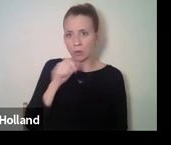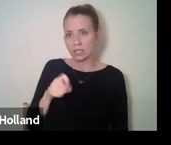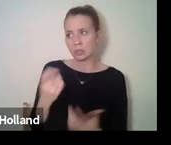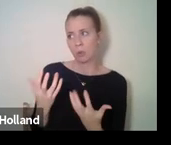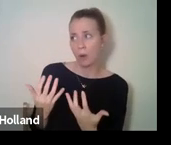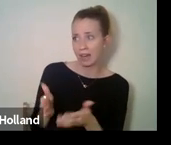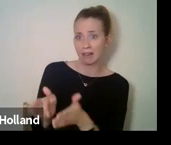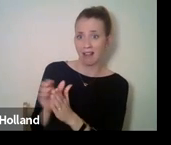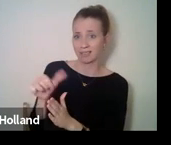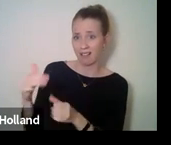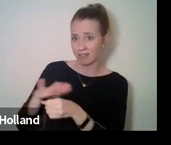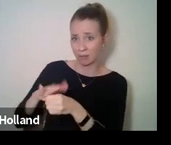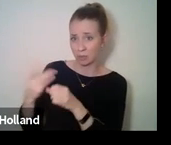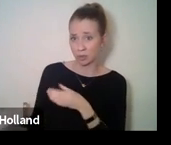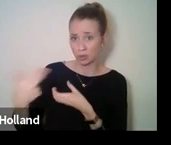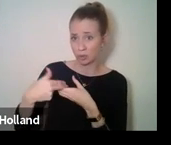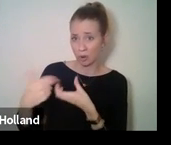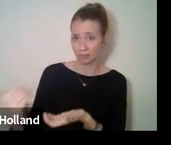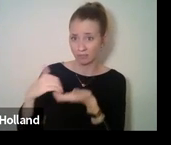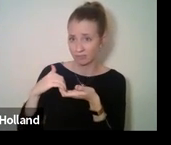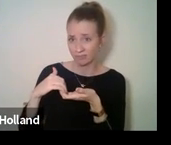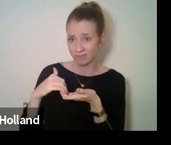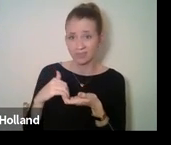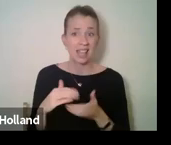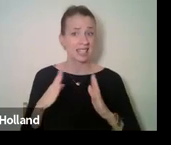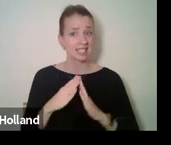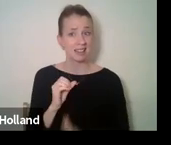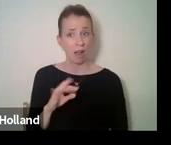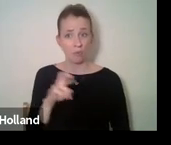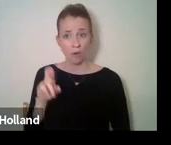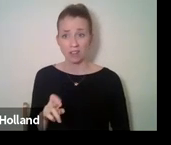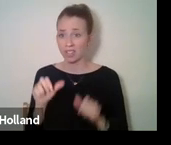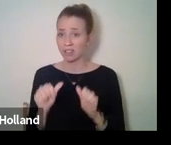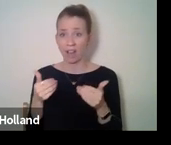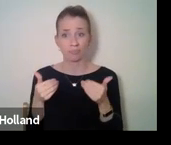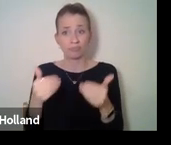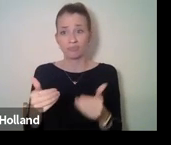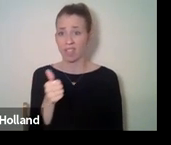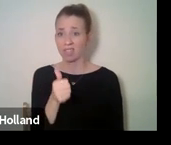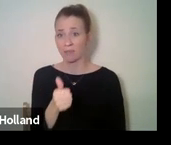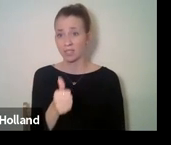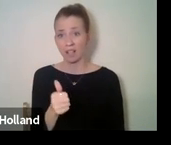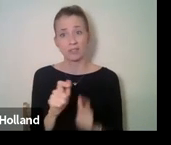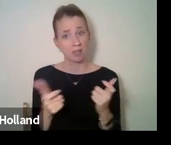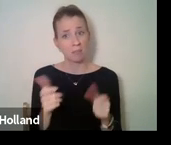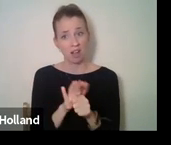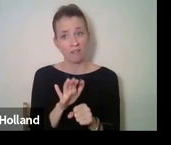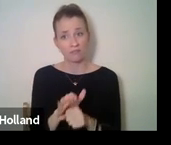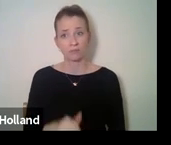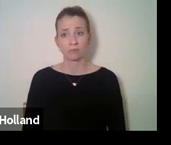to join you. You'll be able to move forward all by yourself. En español.